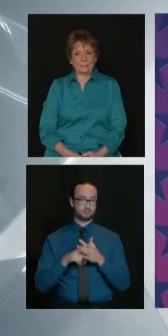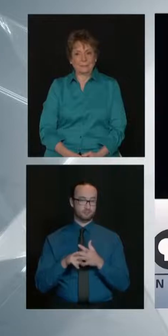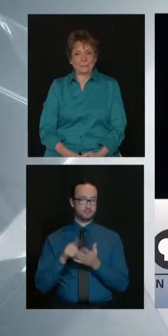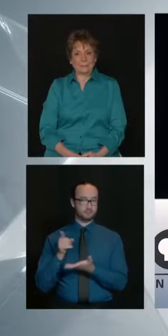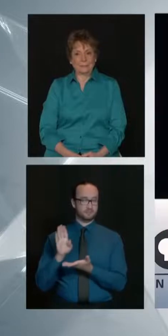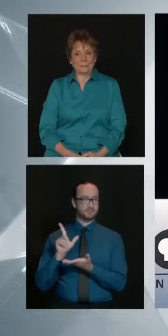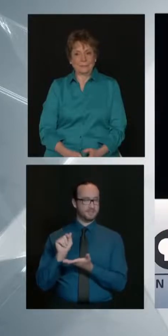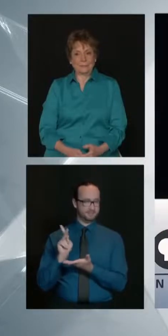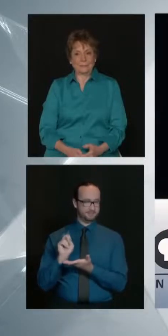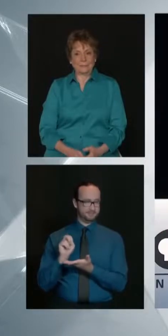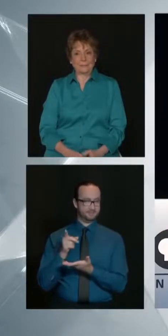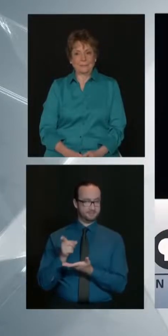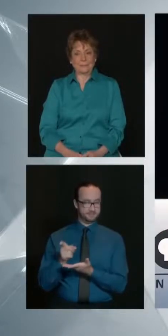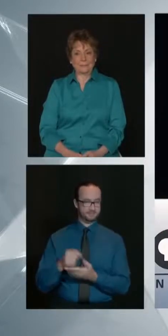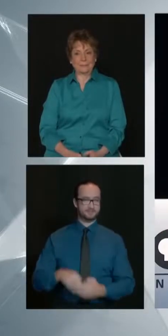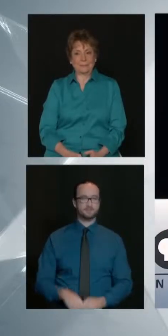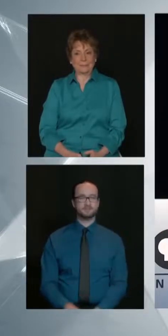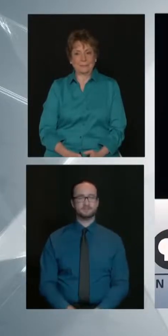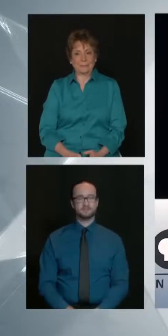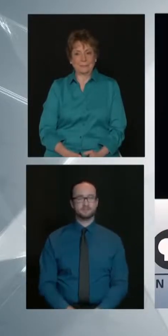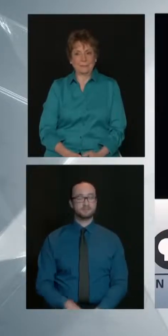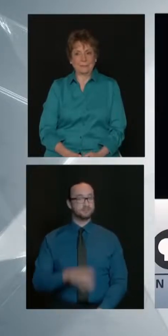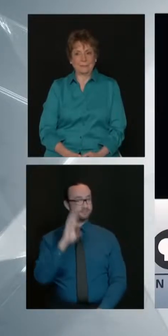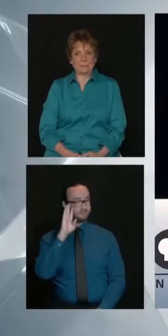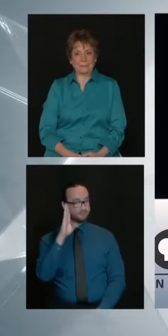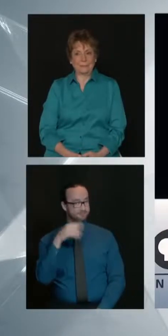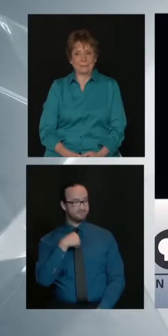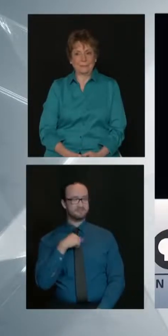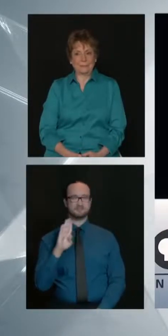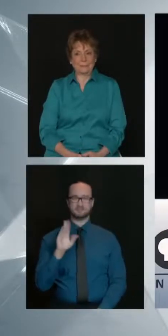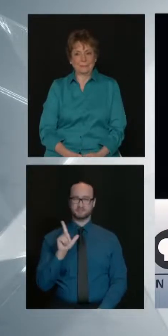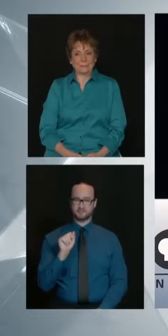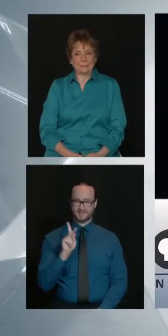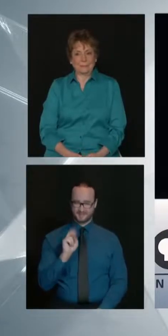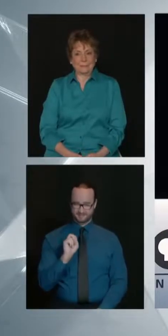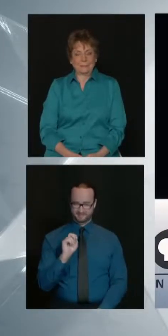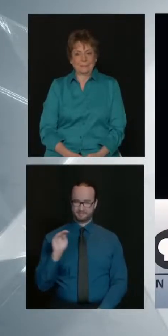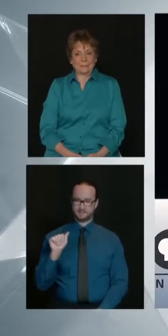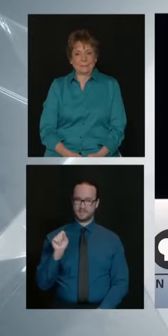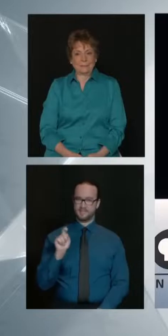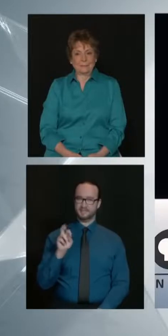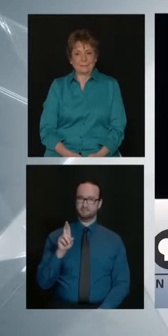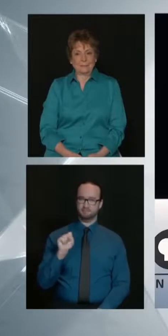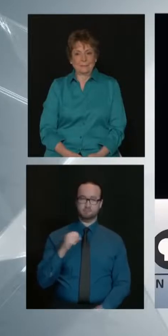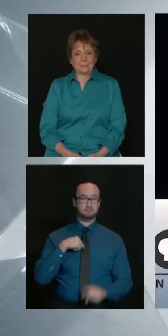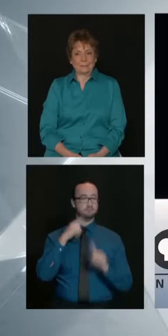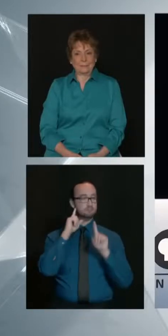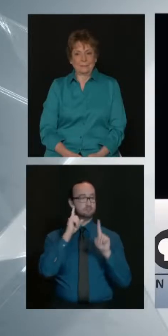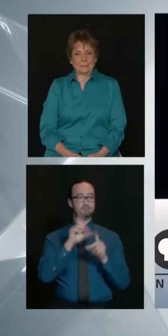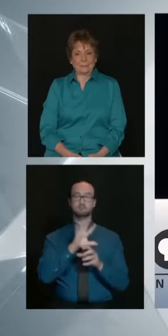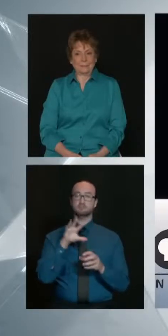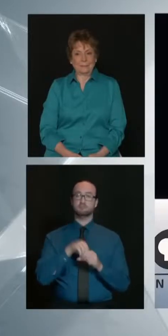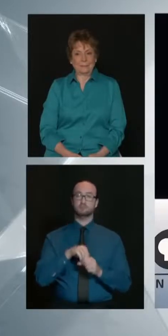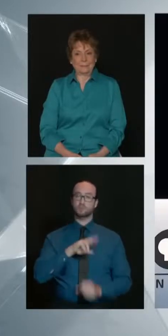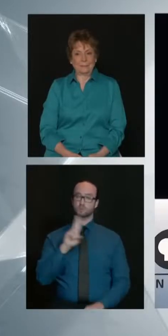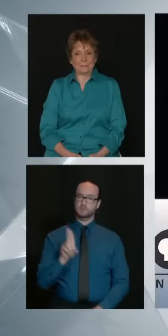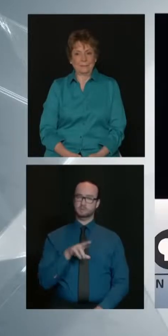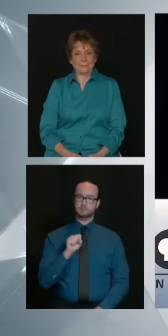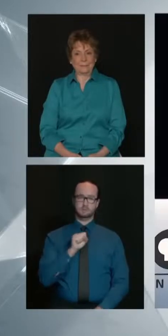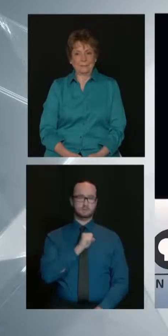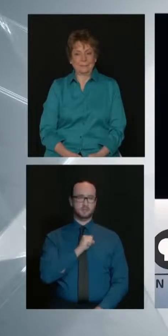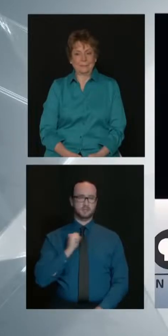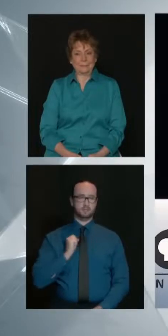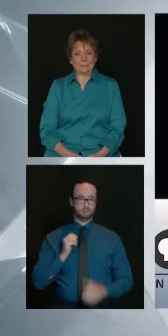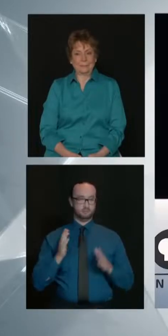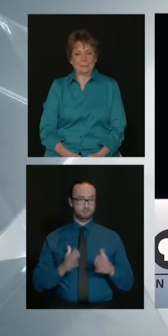Hi, I'm Blake Masters. I'm running to be your next senator because our current senator, Marc Kelly, has messed everything